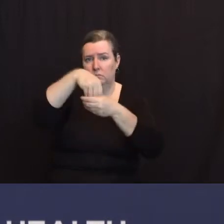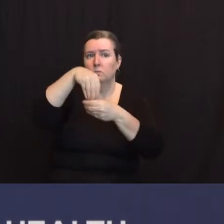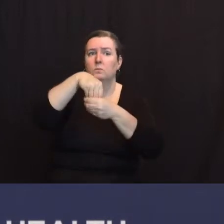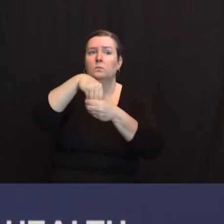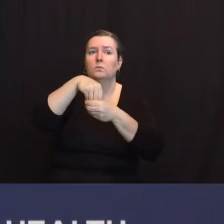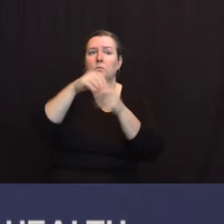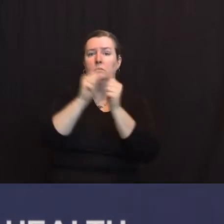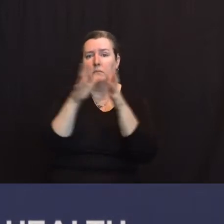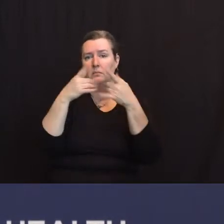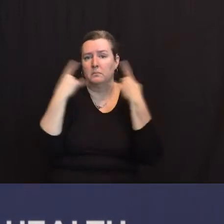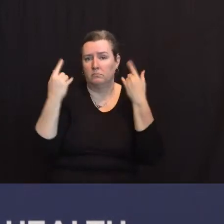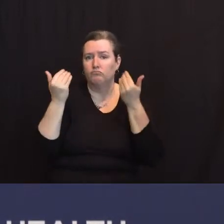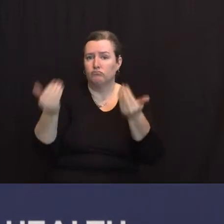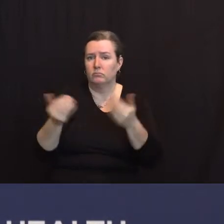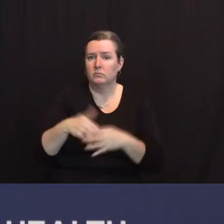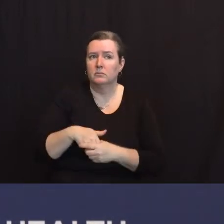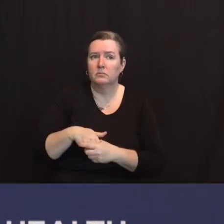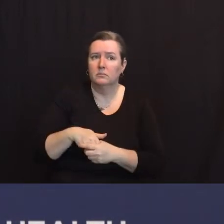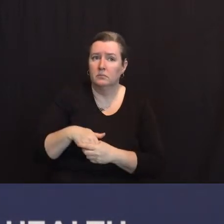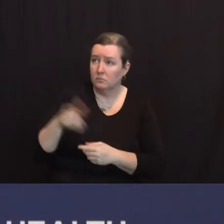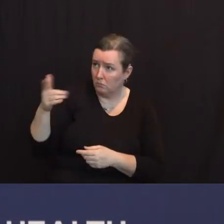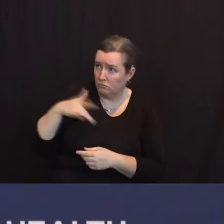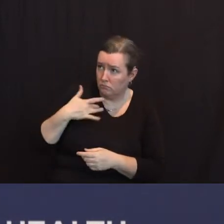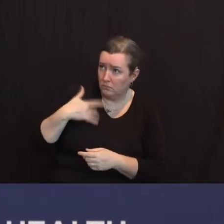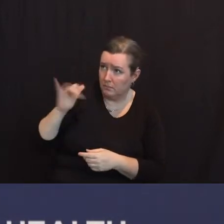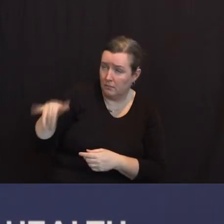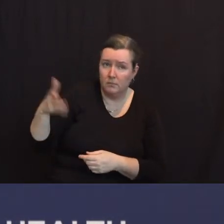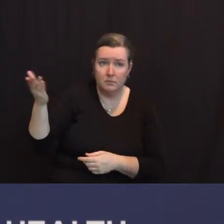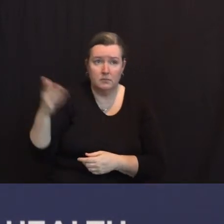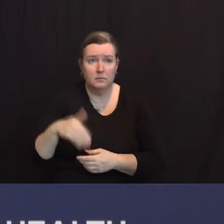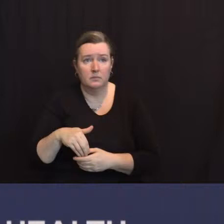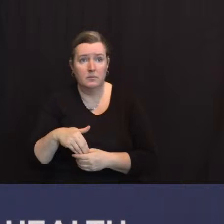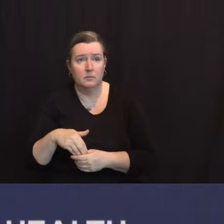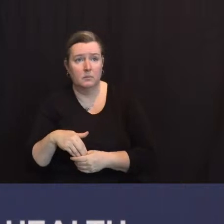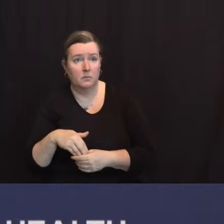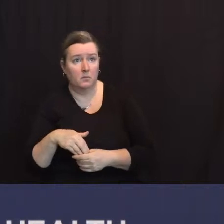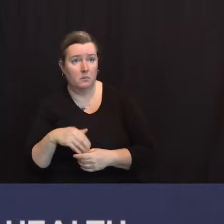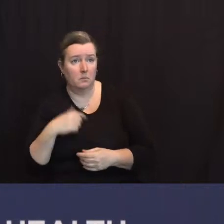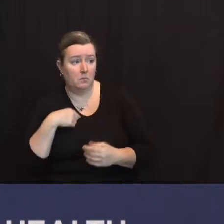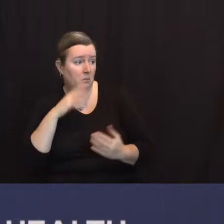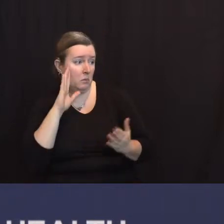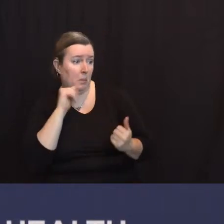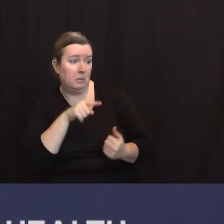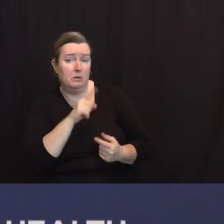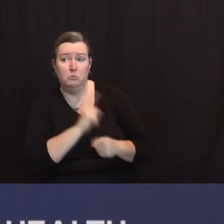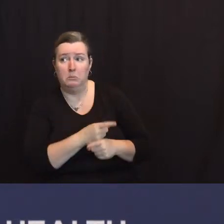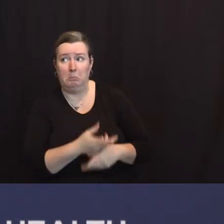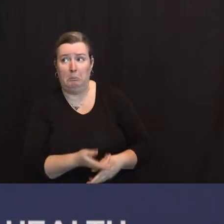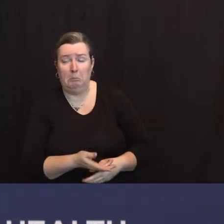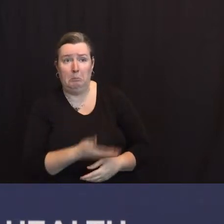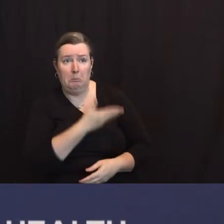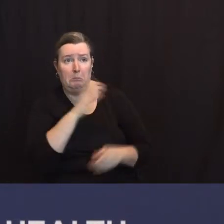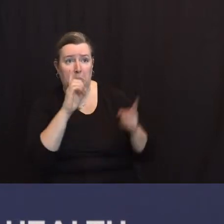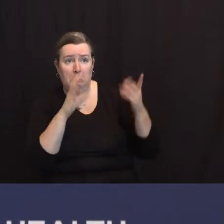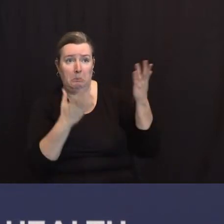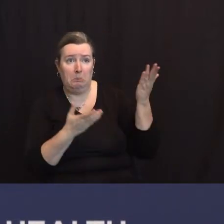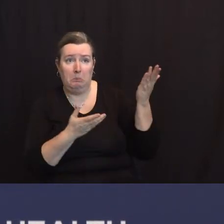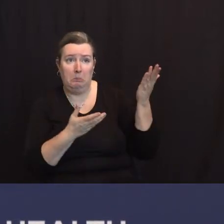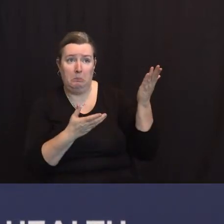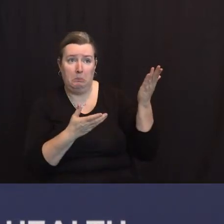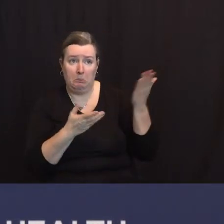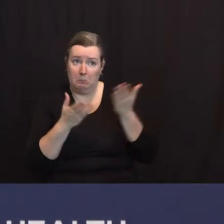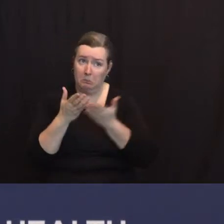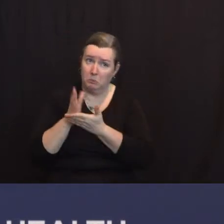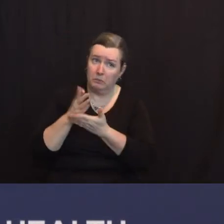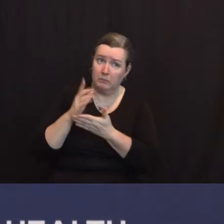that? I hope they're right. And would that be okay for New Jersey residents to do, assuming